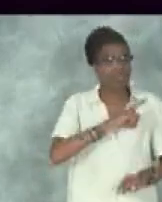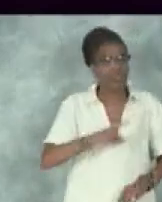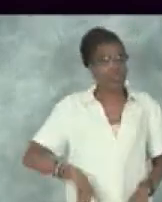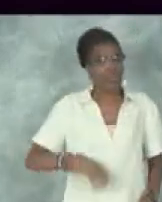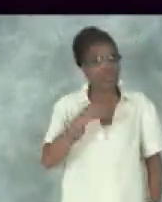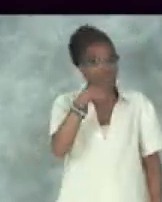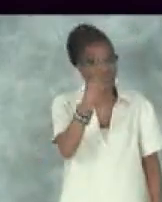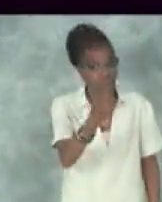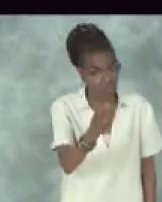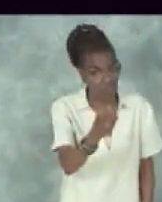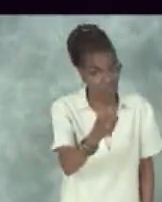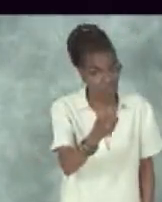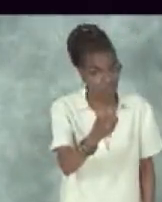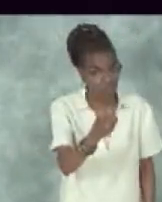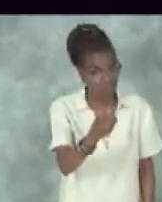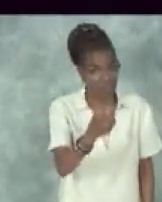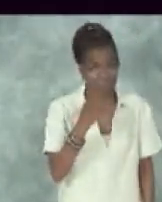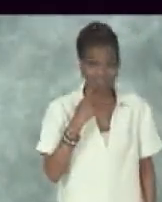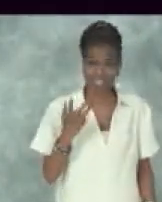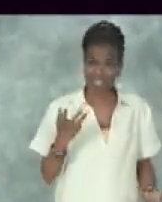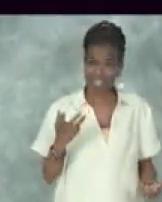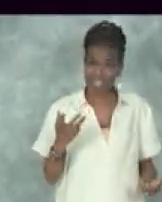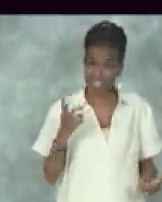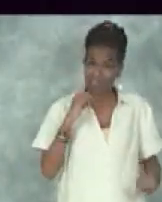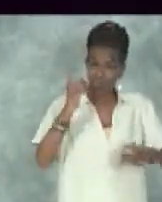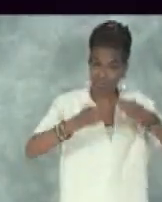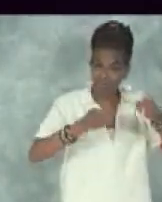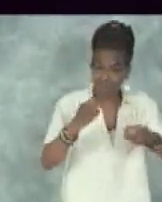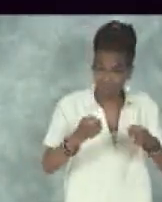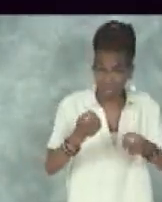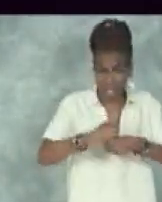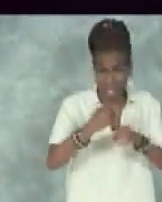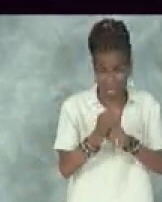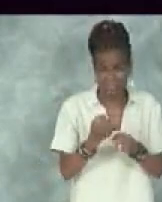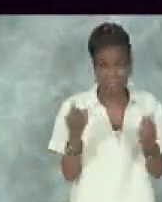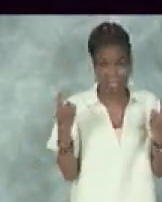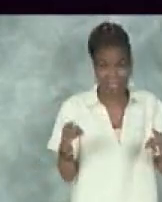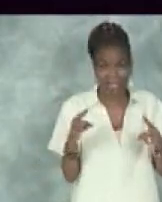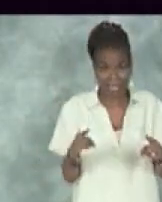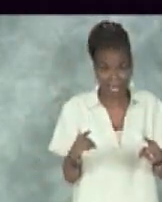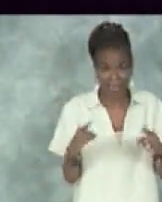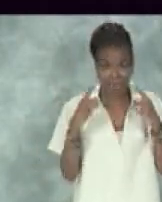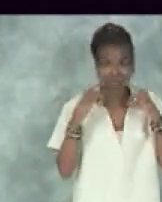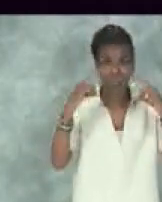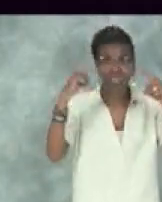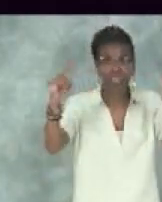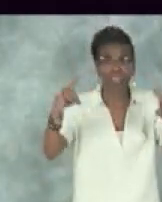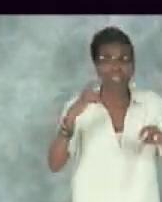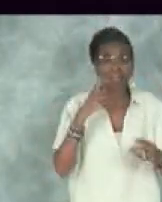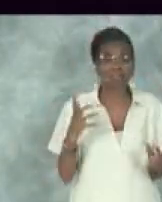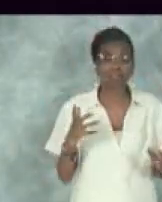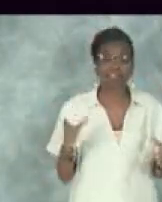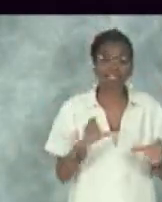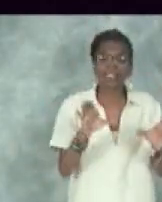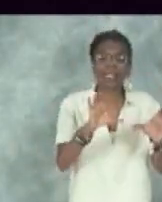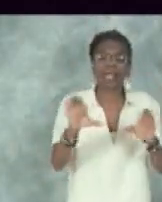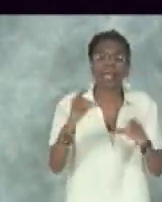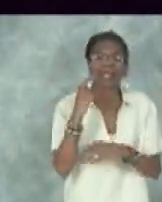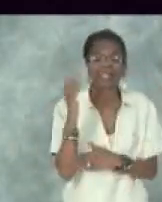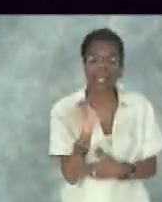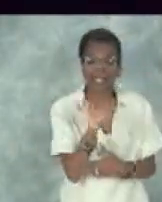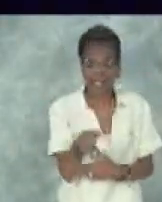told you that he's going to do it, you ought to start acting like it is so, even if it ain't